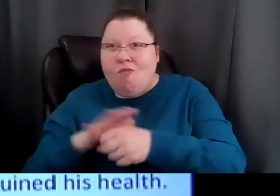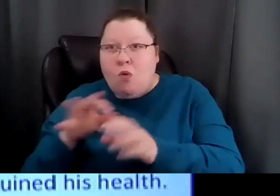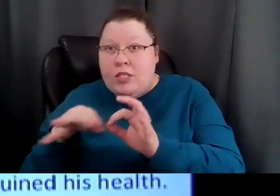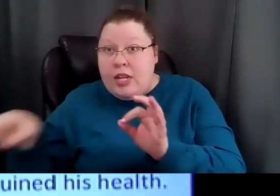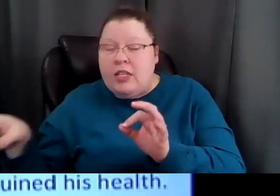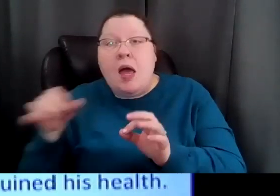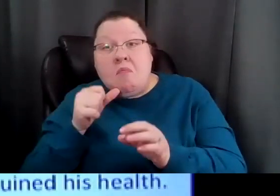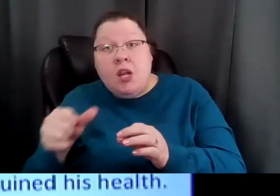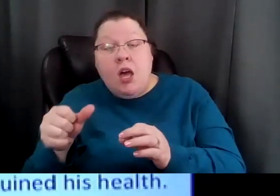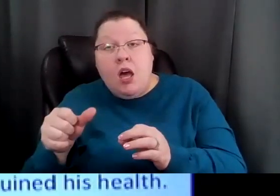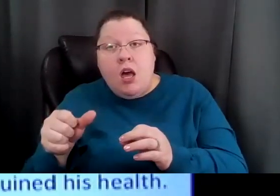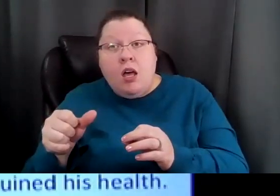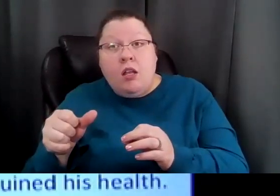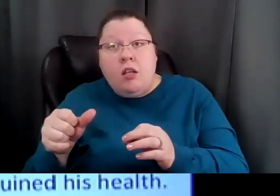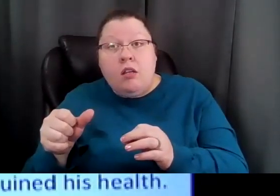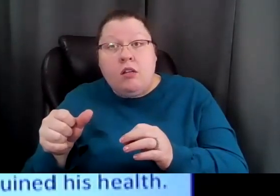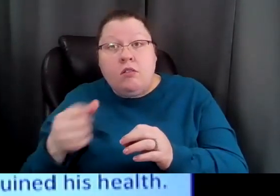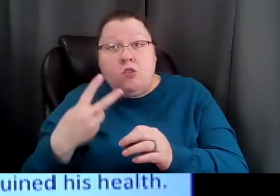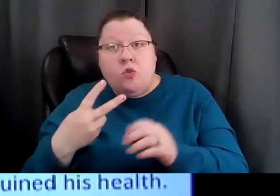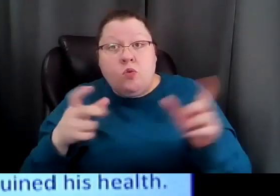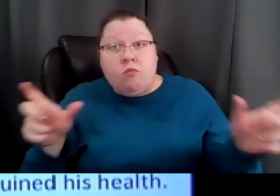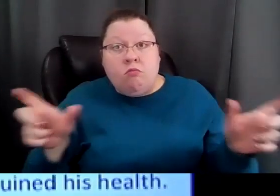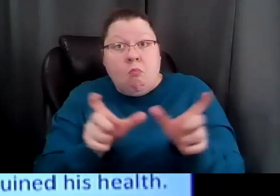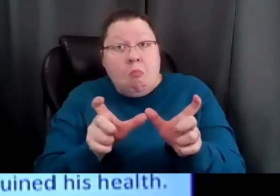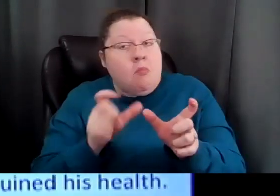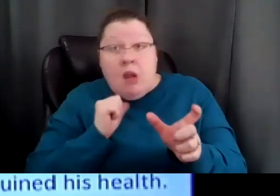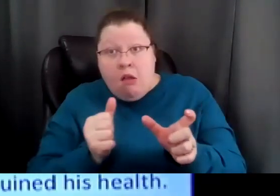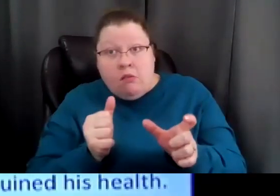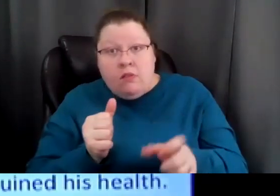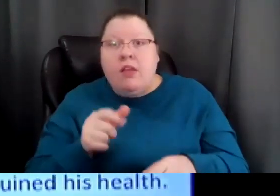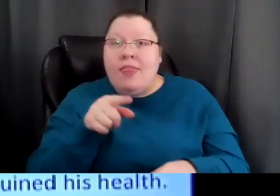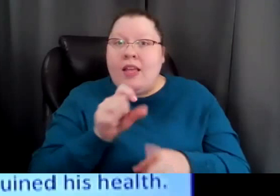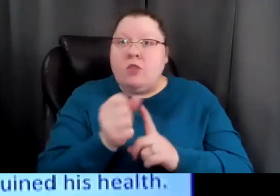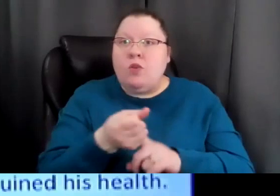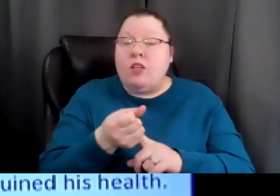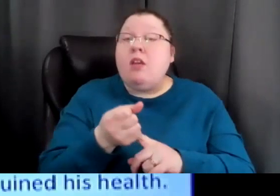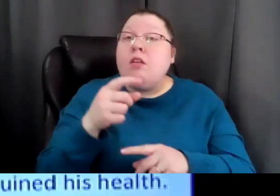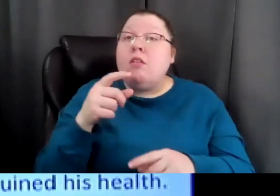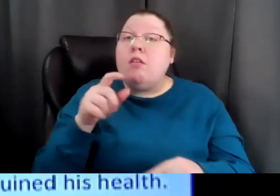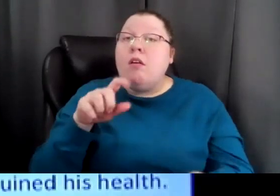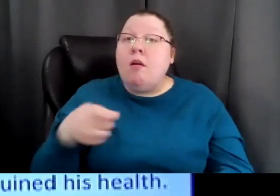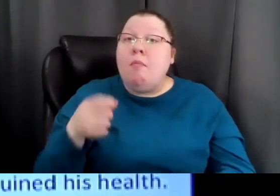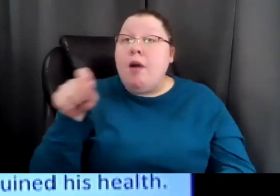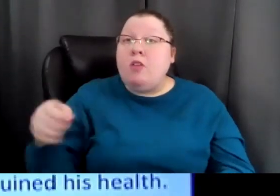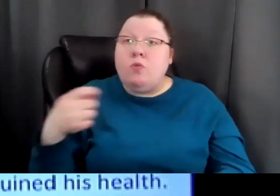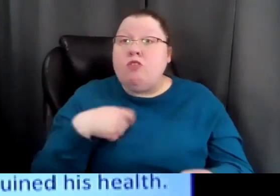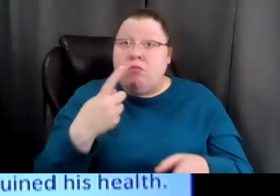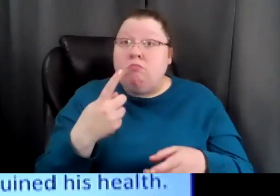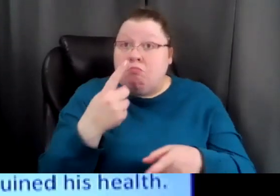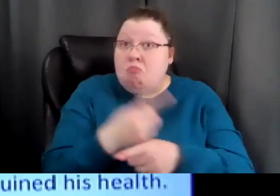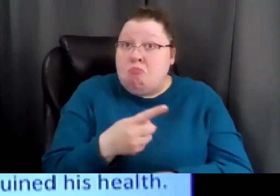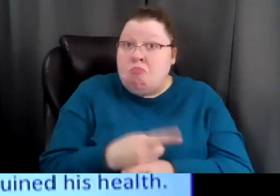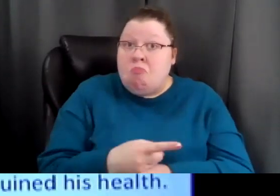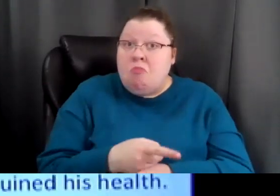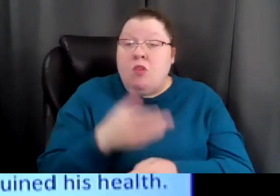sentence, so I'm not putting two complete sentences together. And so in this case, the punctuation is correct. This is a correct usage.